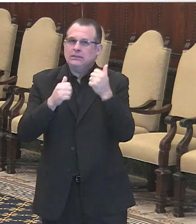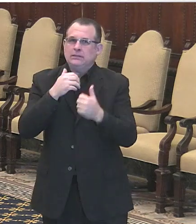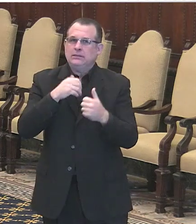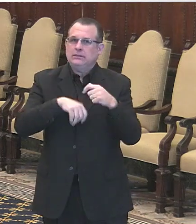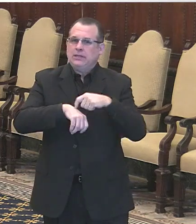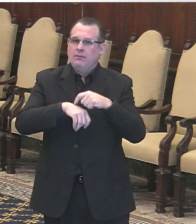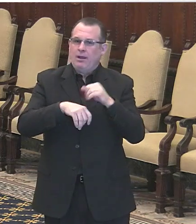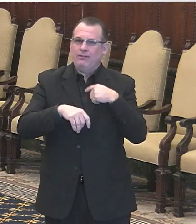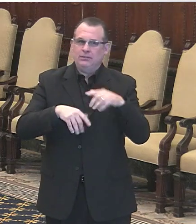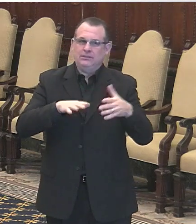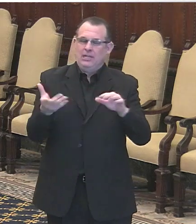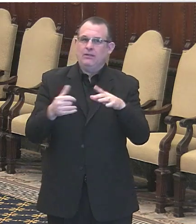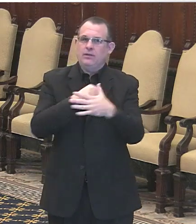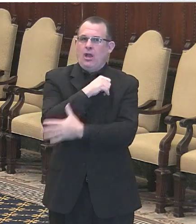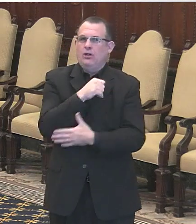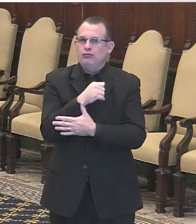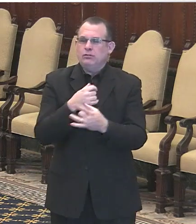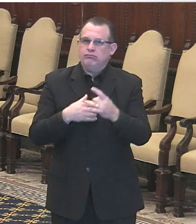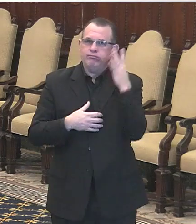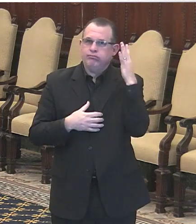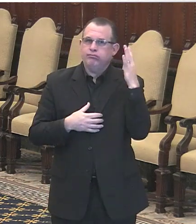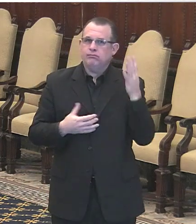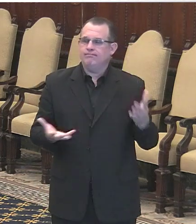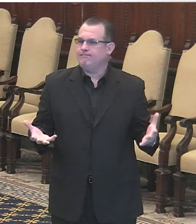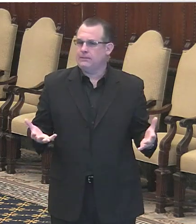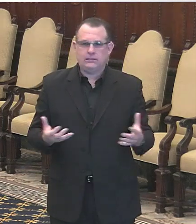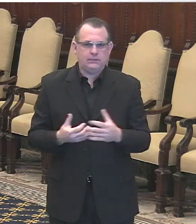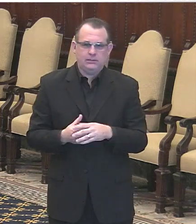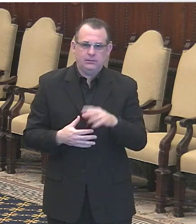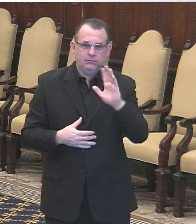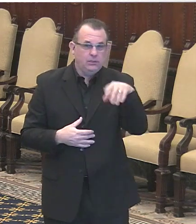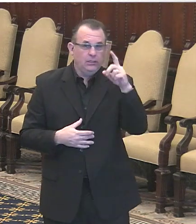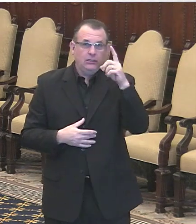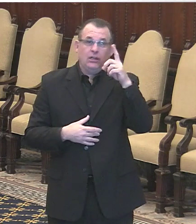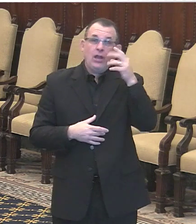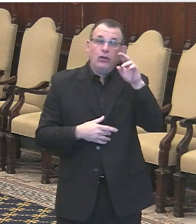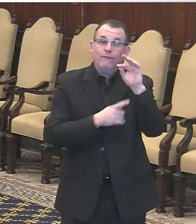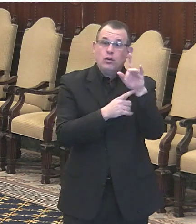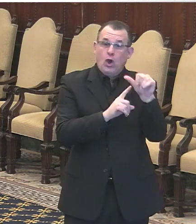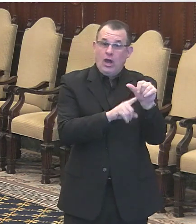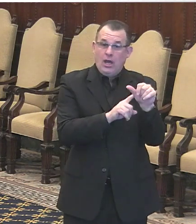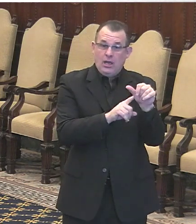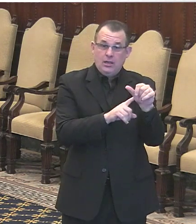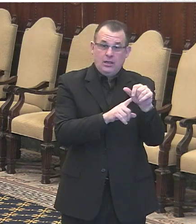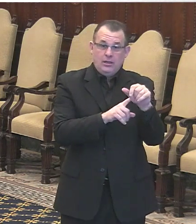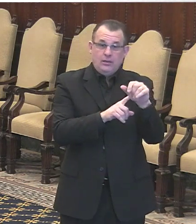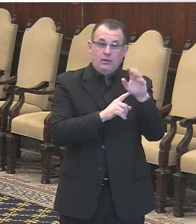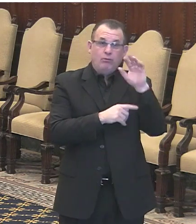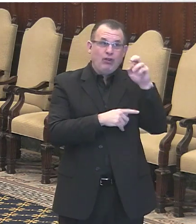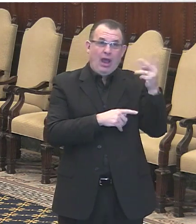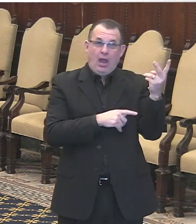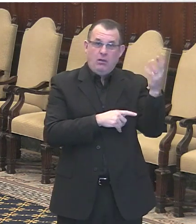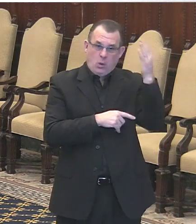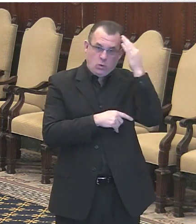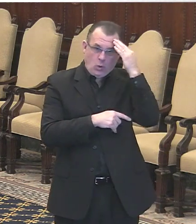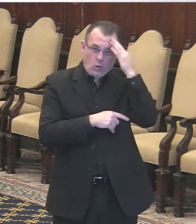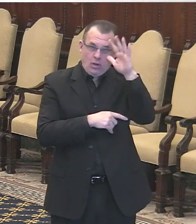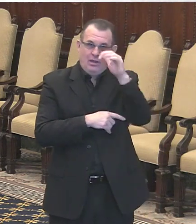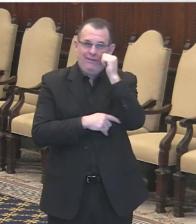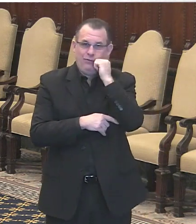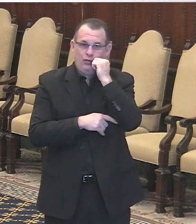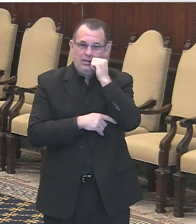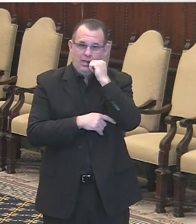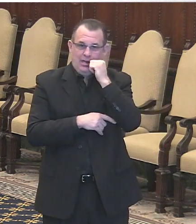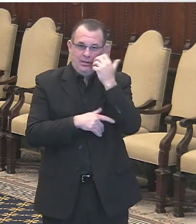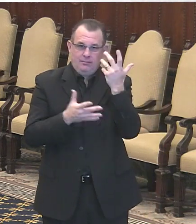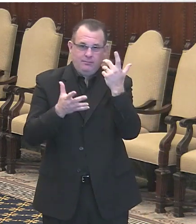not, but it all, as Dr. Farley knows and Brian knows, it's day to day, sometimes hour to hour. So